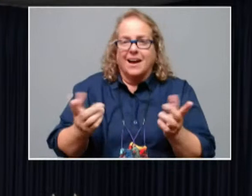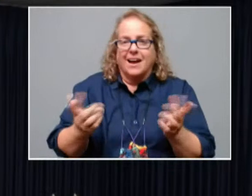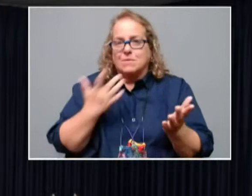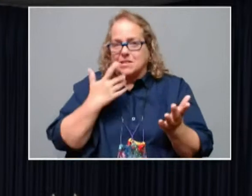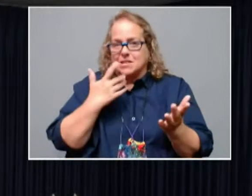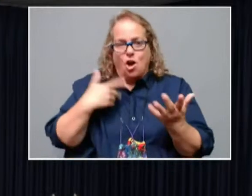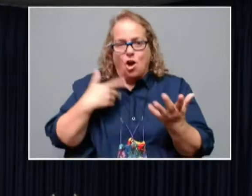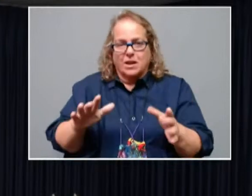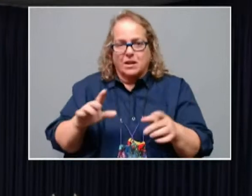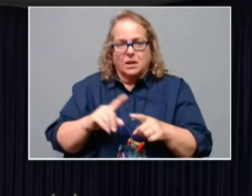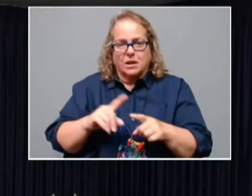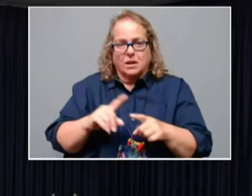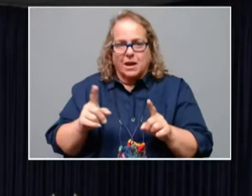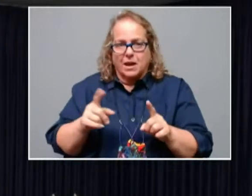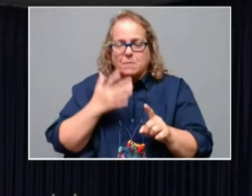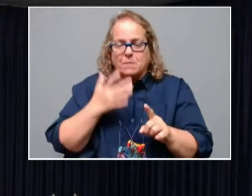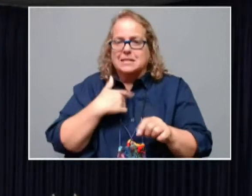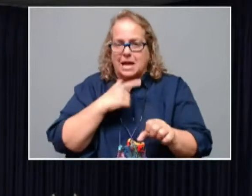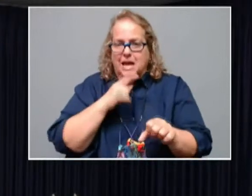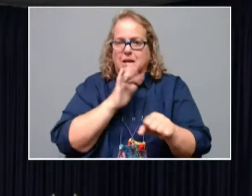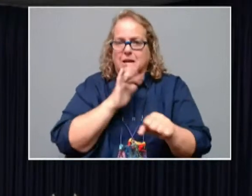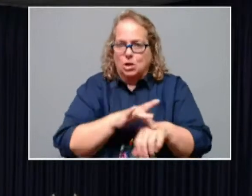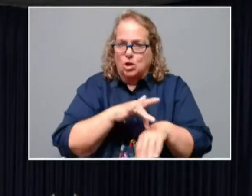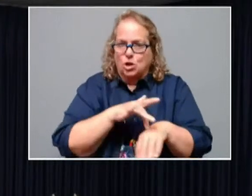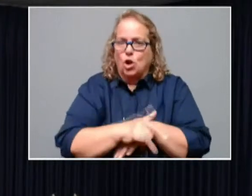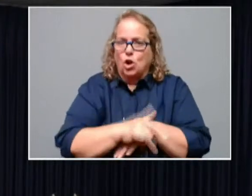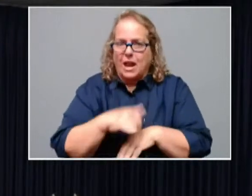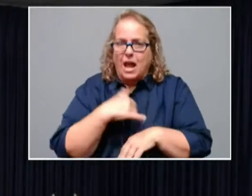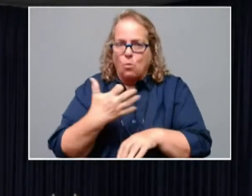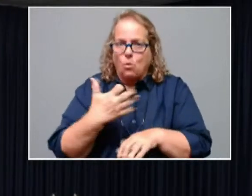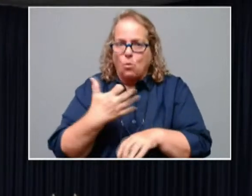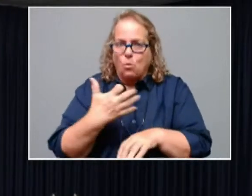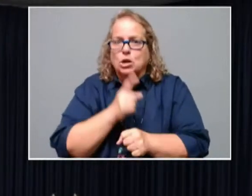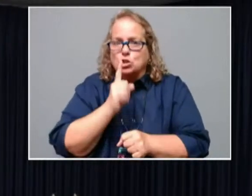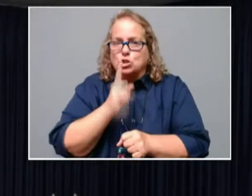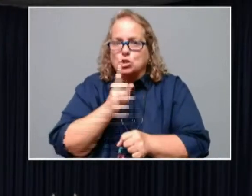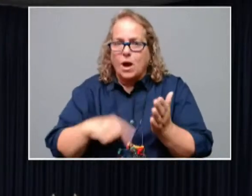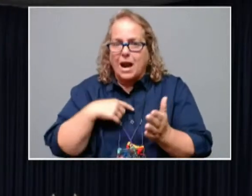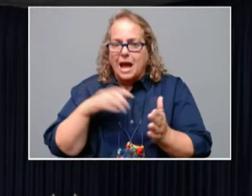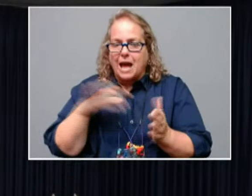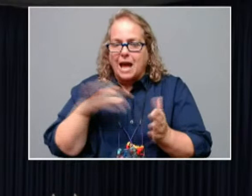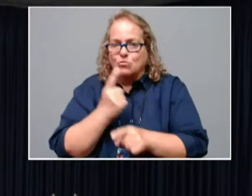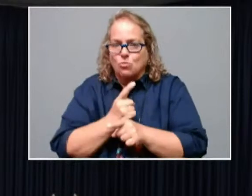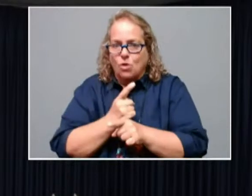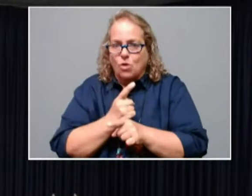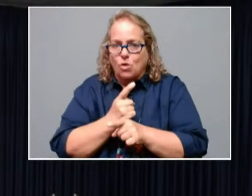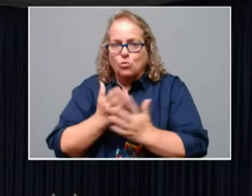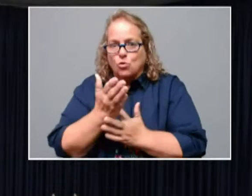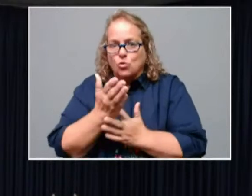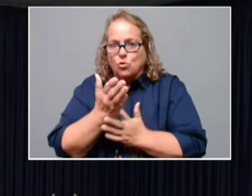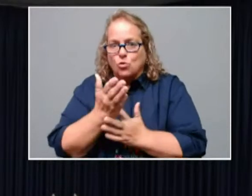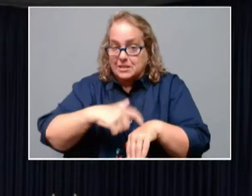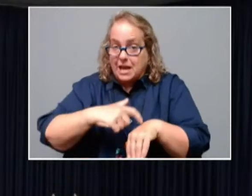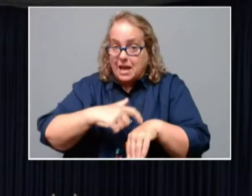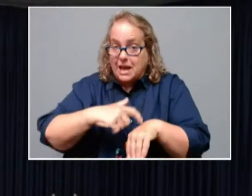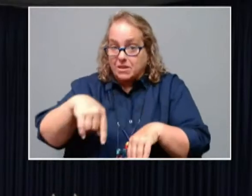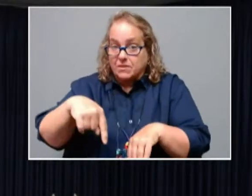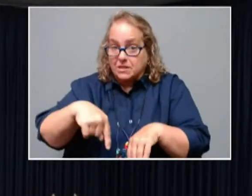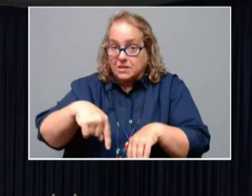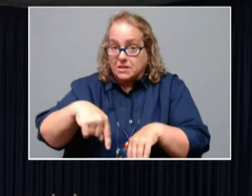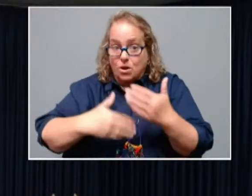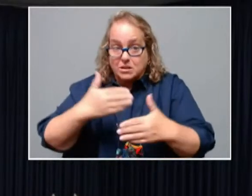early on that I wanted to make sure I did what was right throughout the entirety of this. It's a